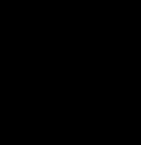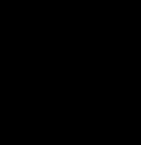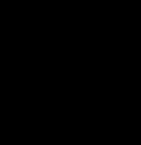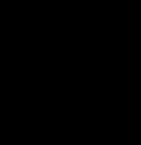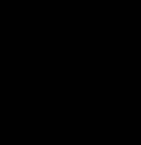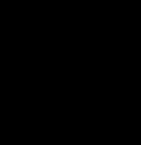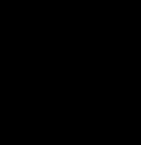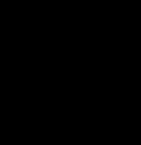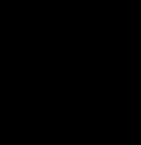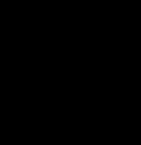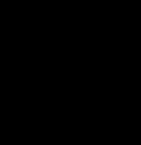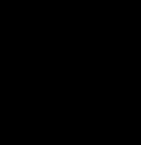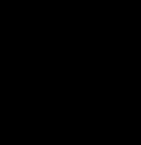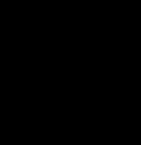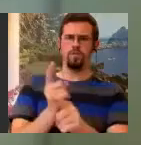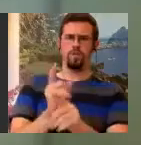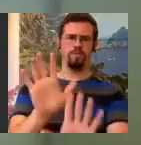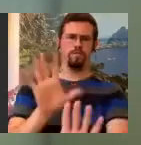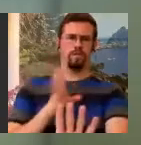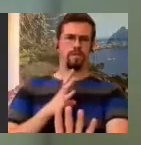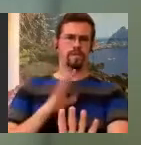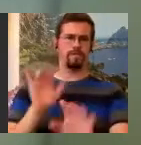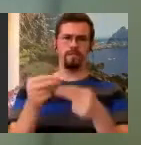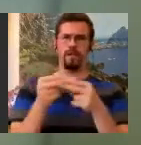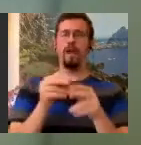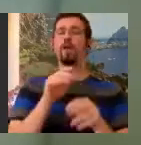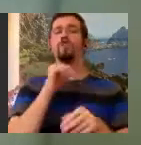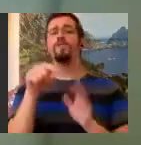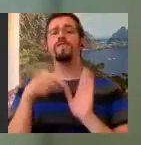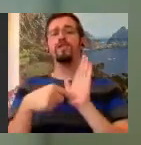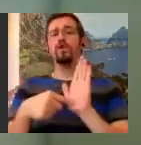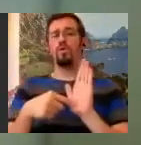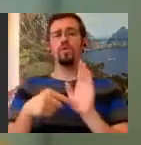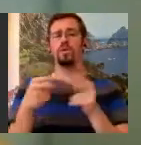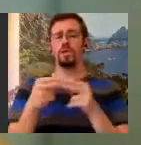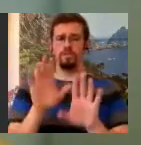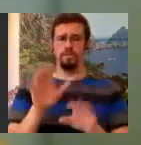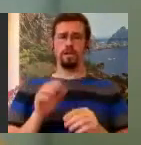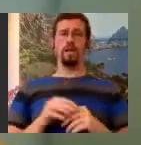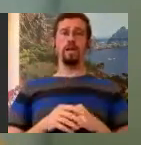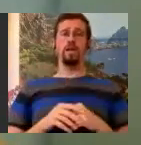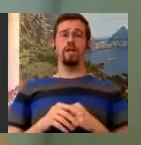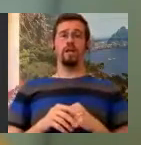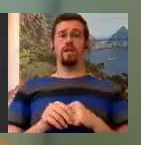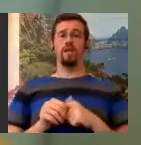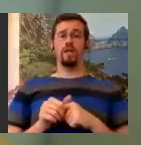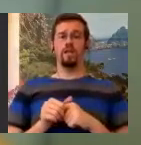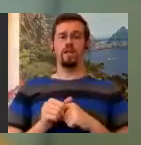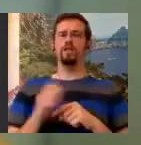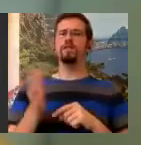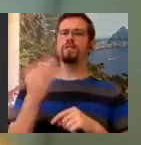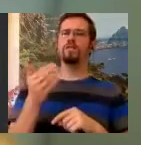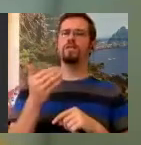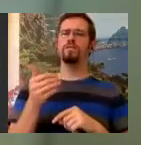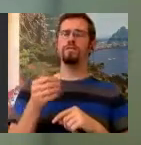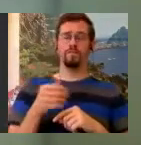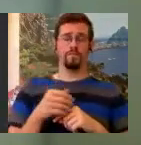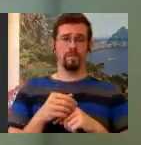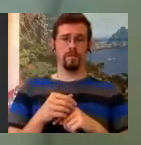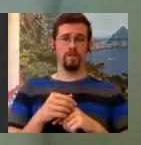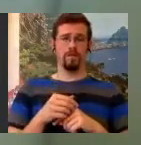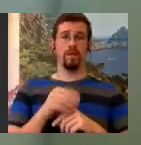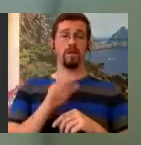it's okay. No, it's okay. Oh. Go further. All right. Well, see, the problem here,